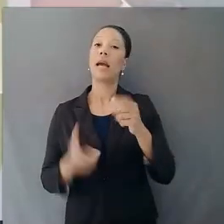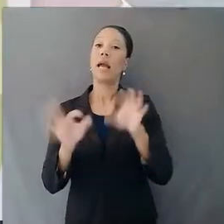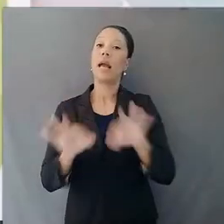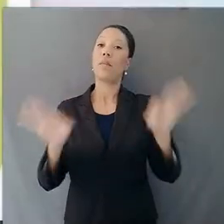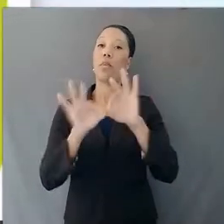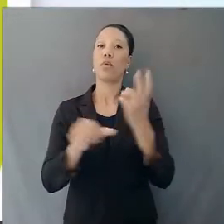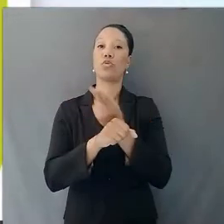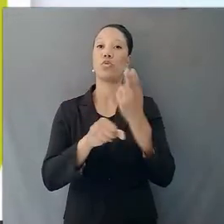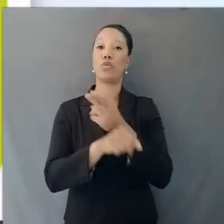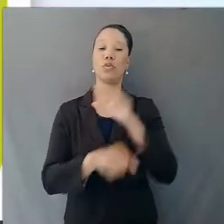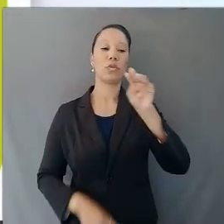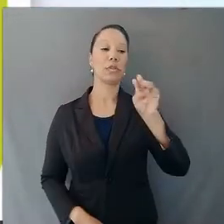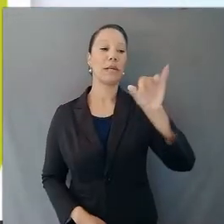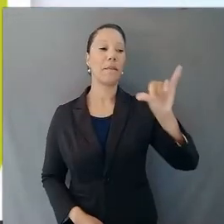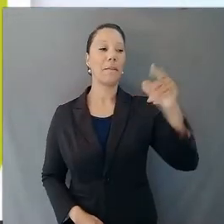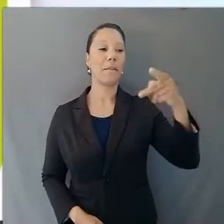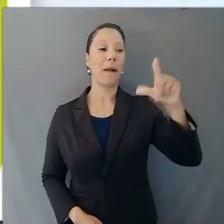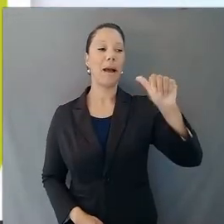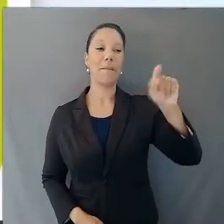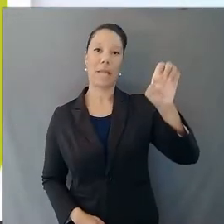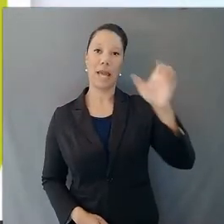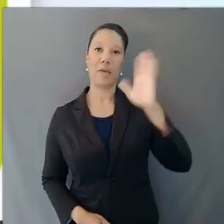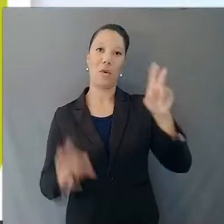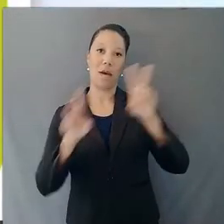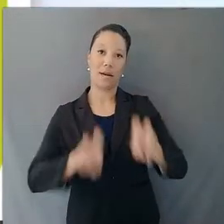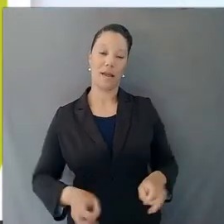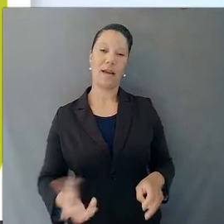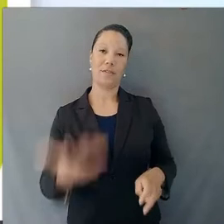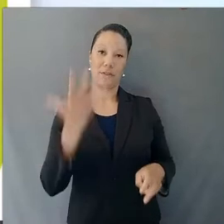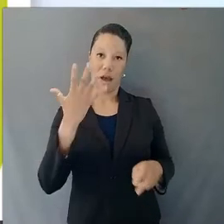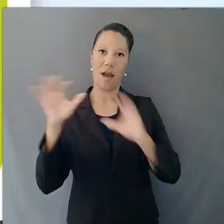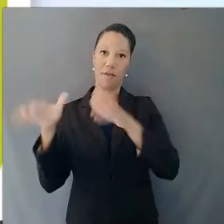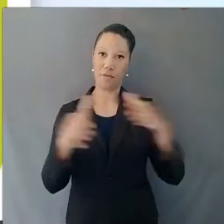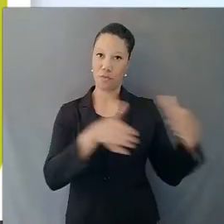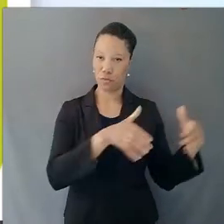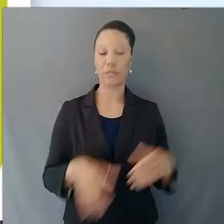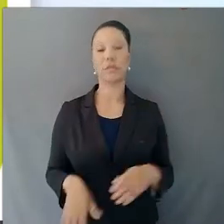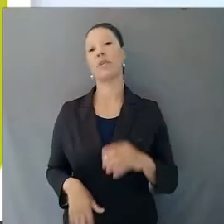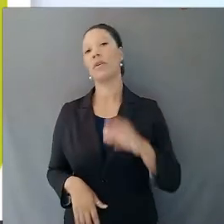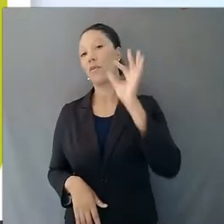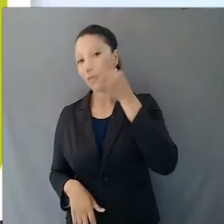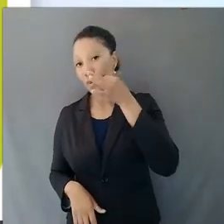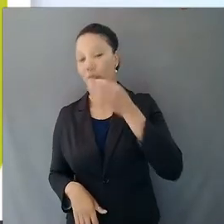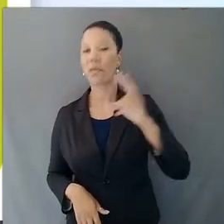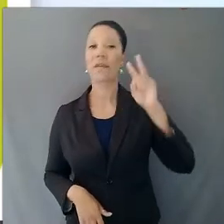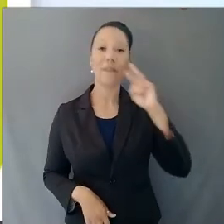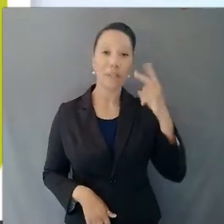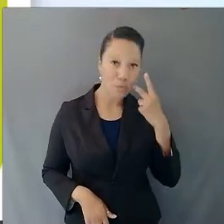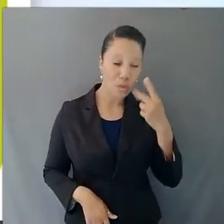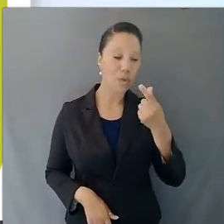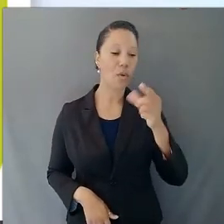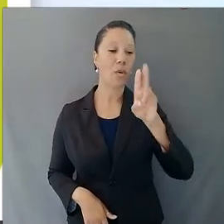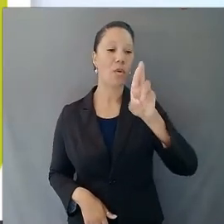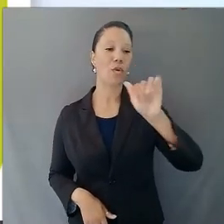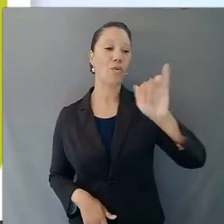it looks at those 5 food groups. So it looks at how much fruits we need to have, how many vegetables, looks at your grain group,